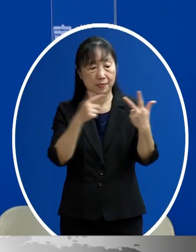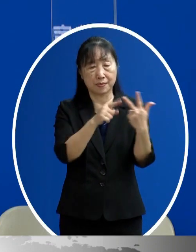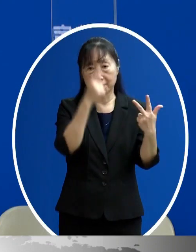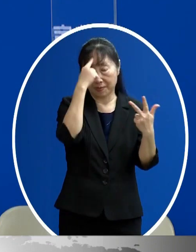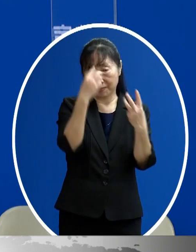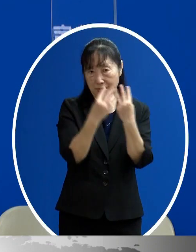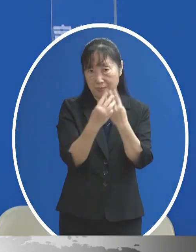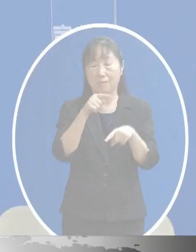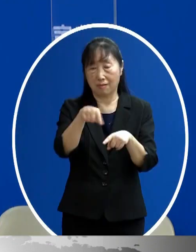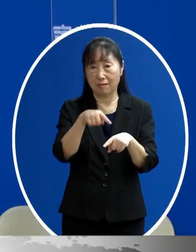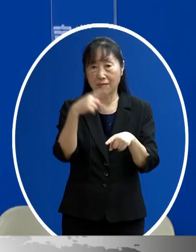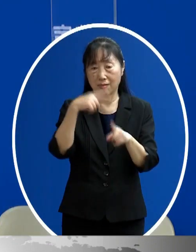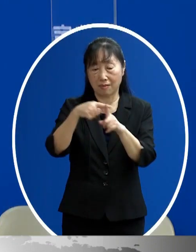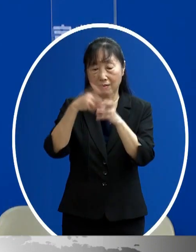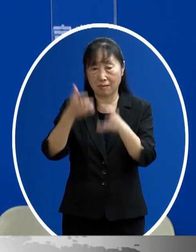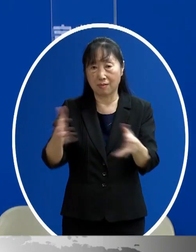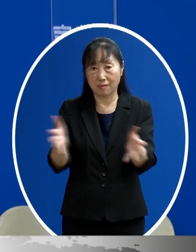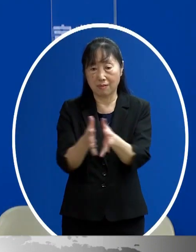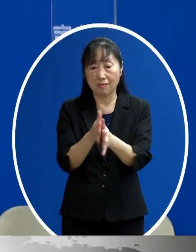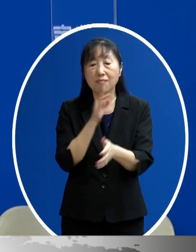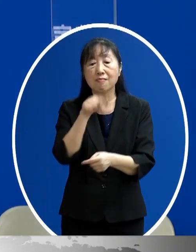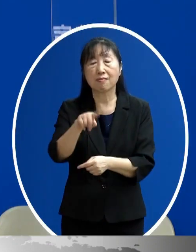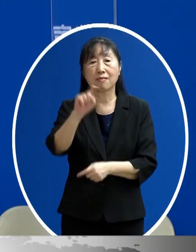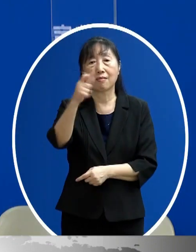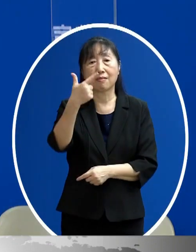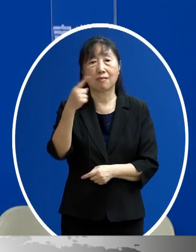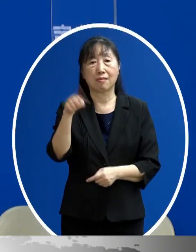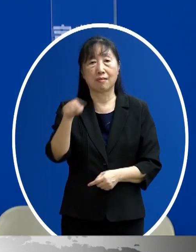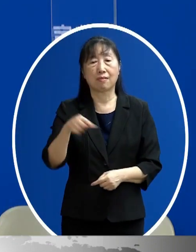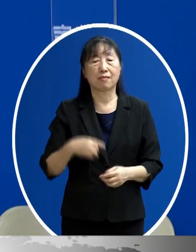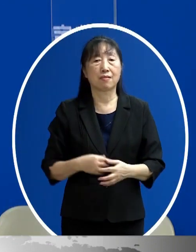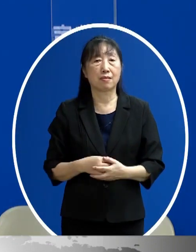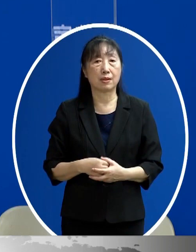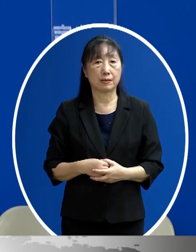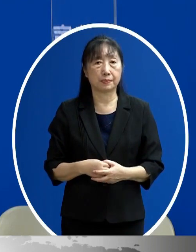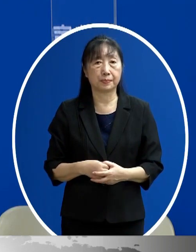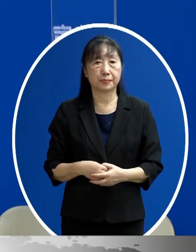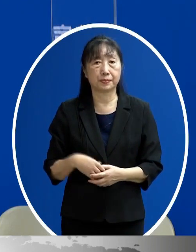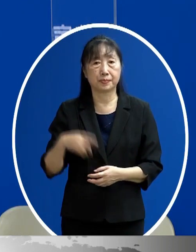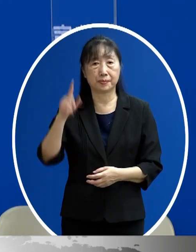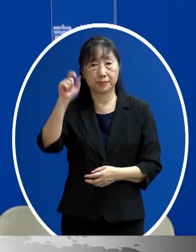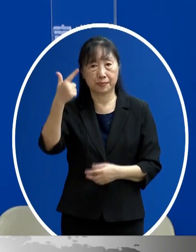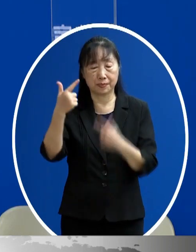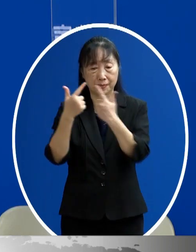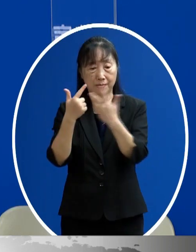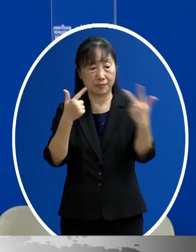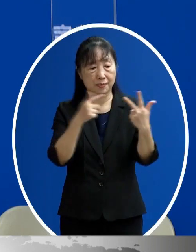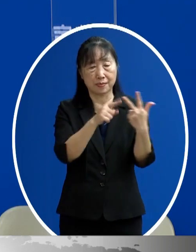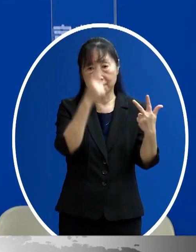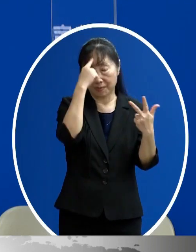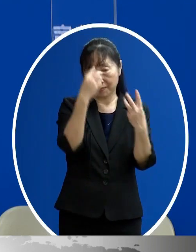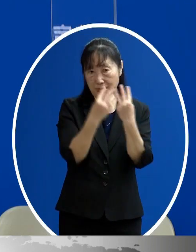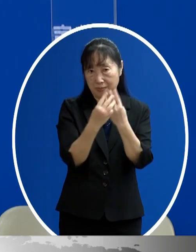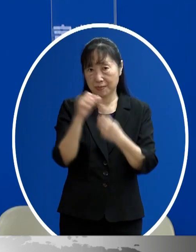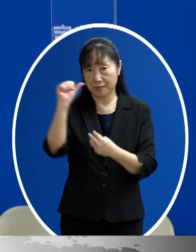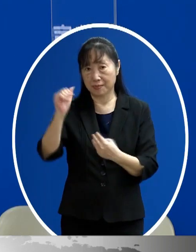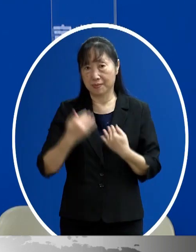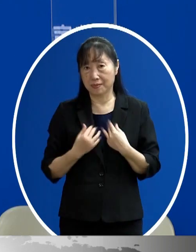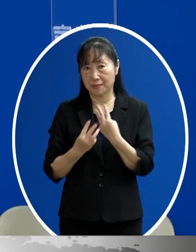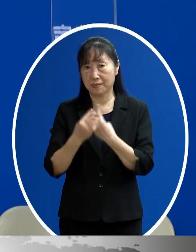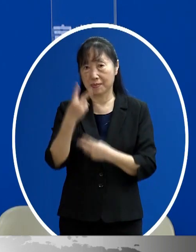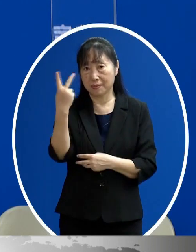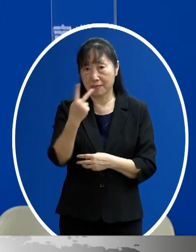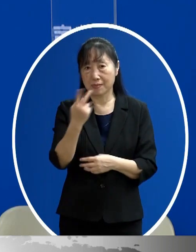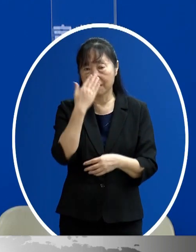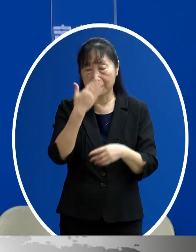So far, there have been 16 children with severe COVID symptoms. 7 developed encephalitis, 5 developed pneumonia, 2